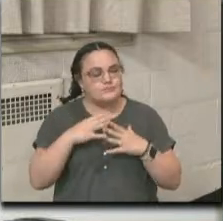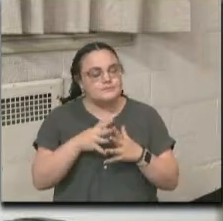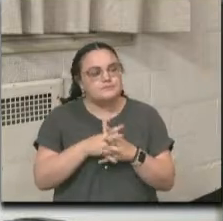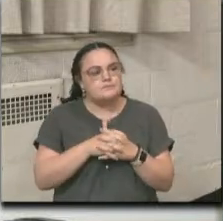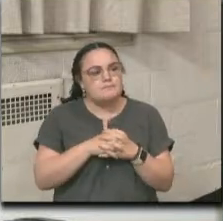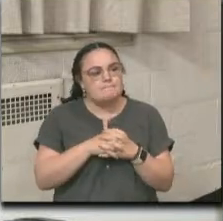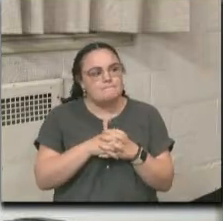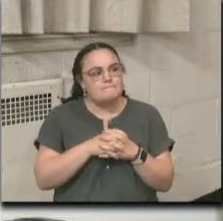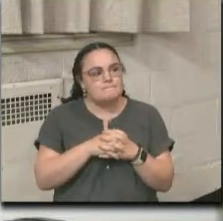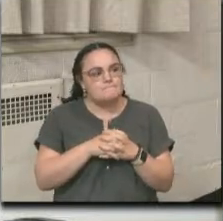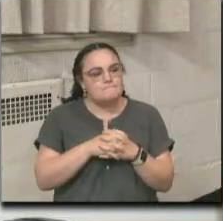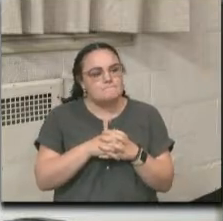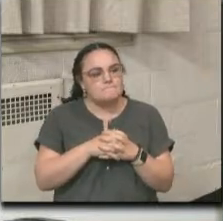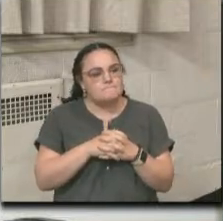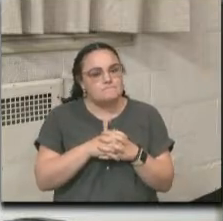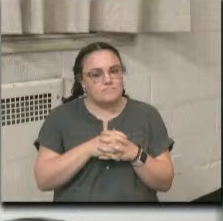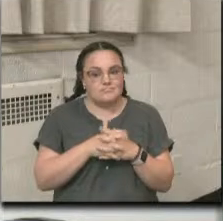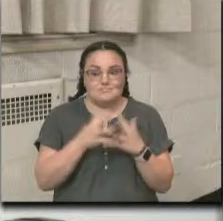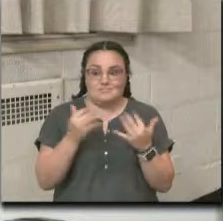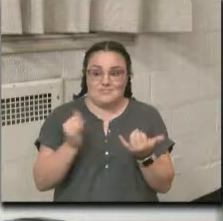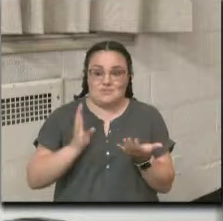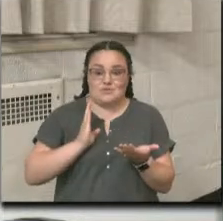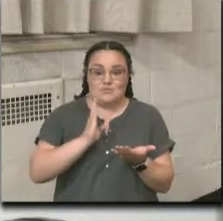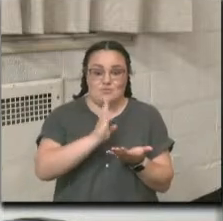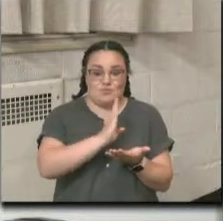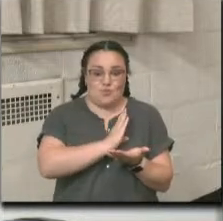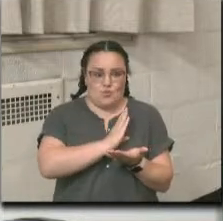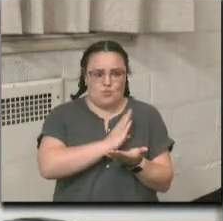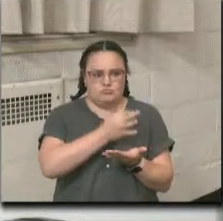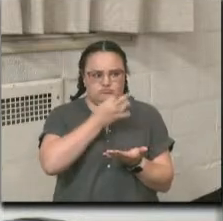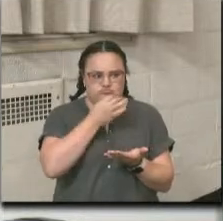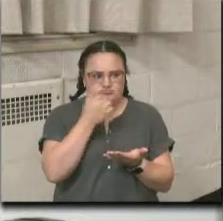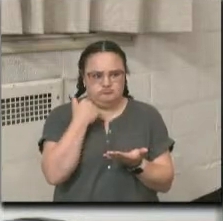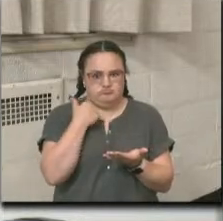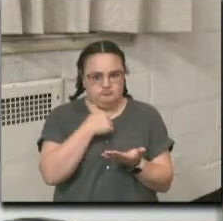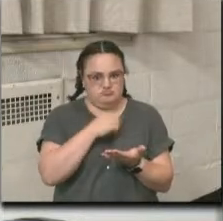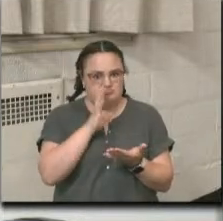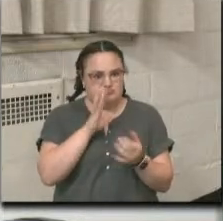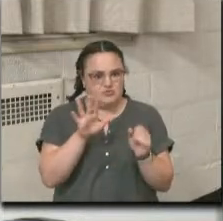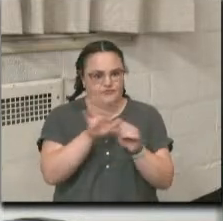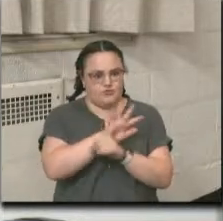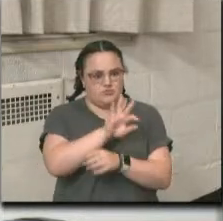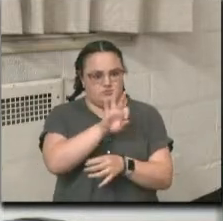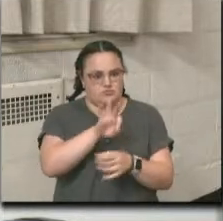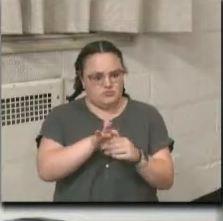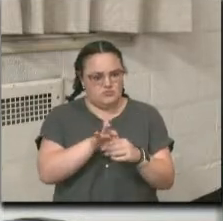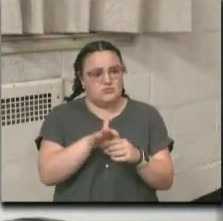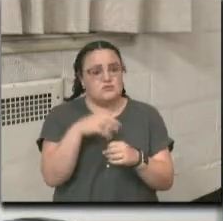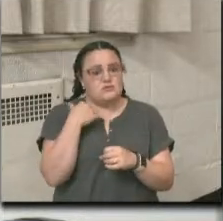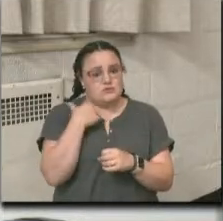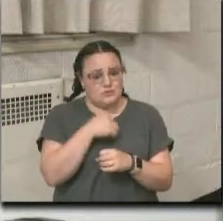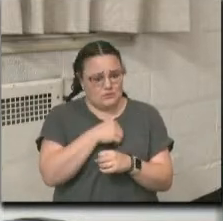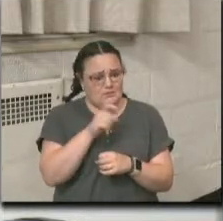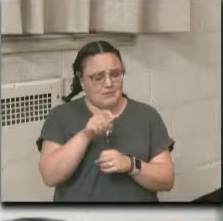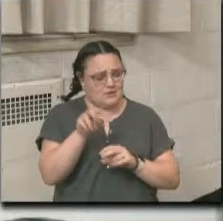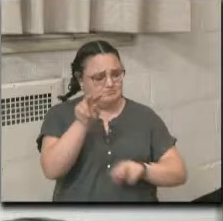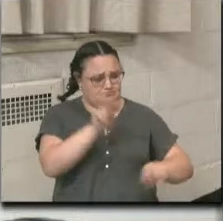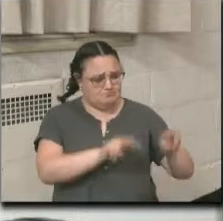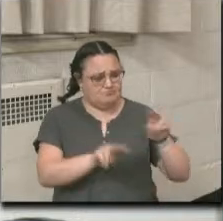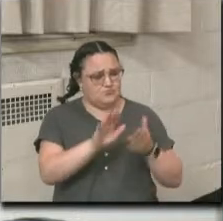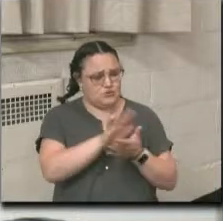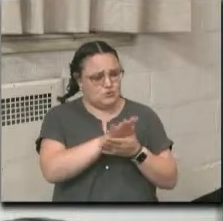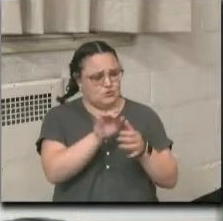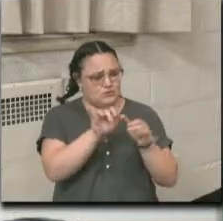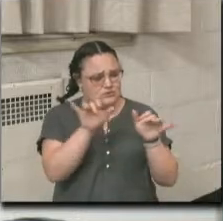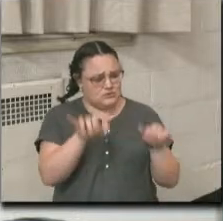As a board, and as we transition to a fully elected board, our job is this oversight of the school system,